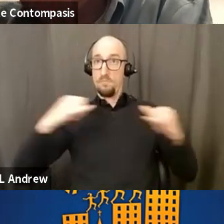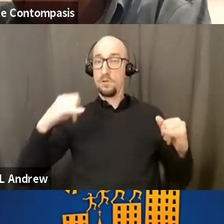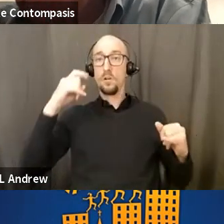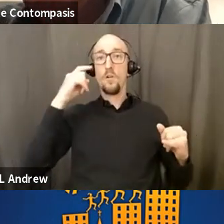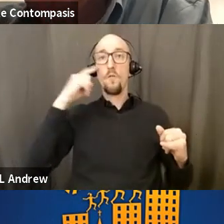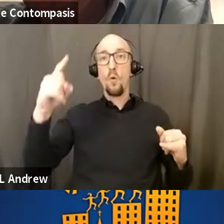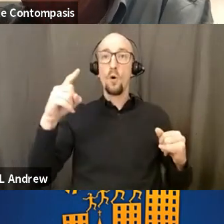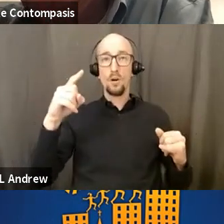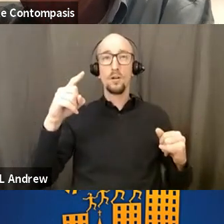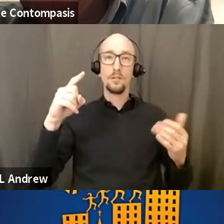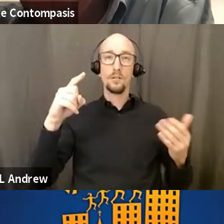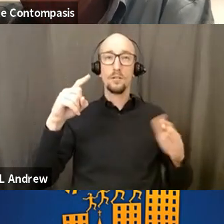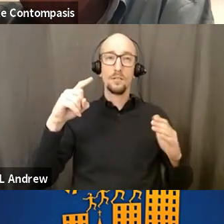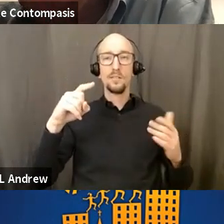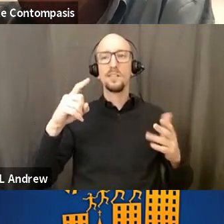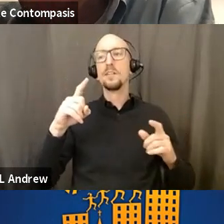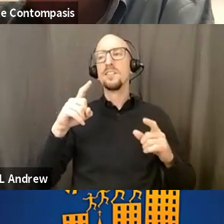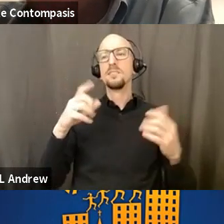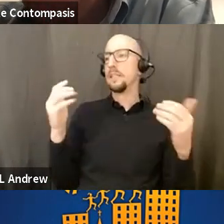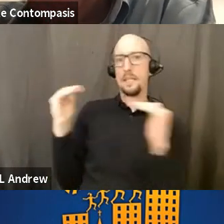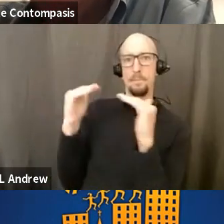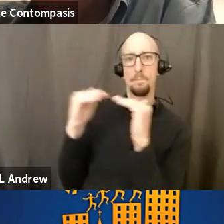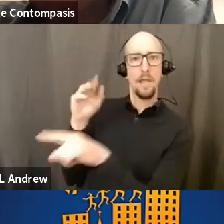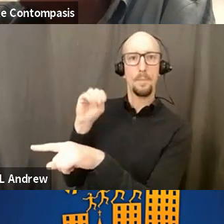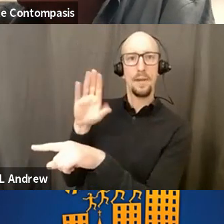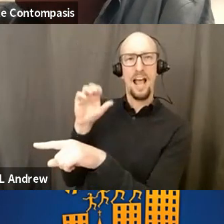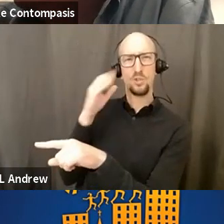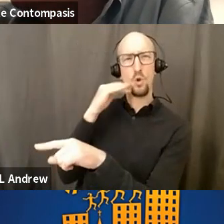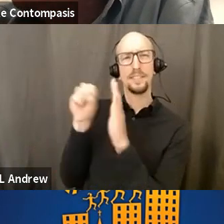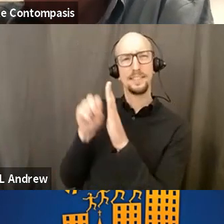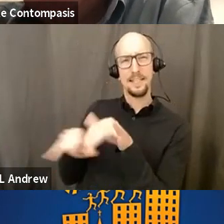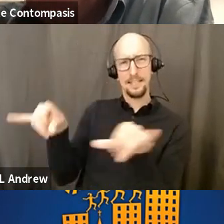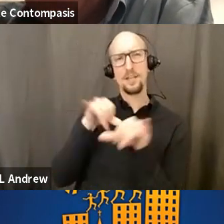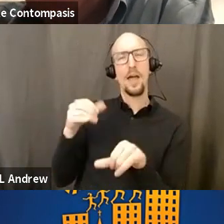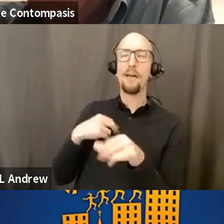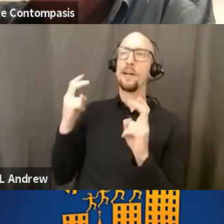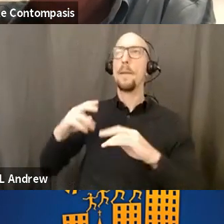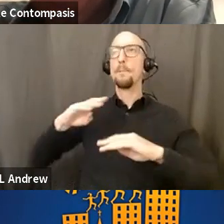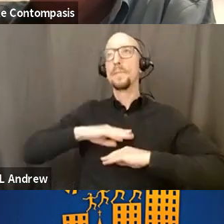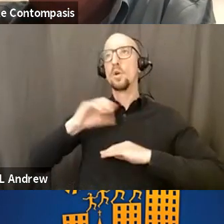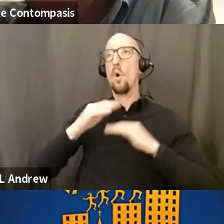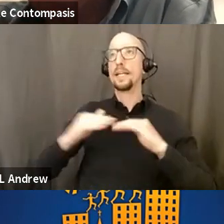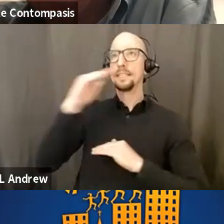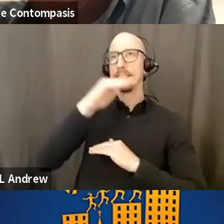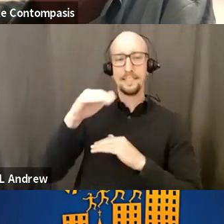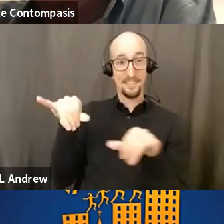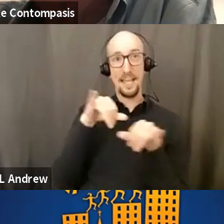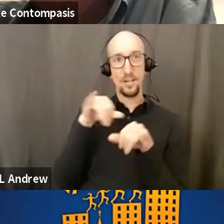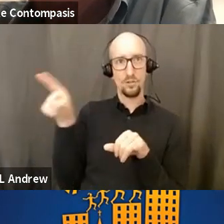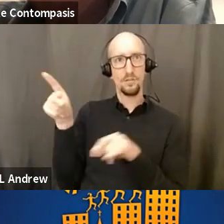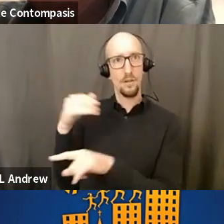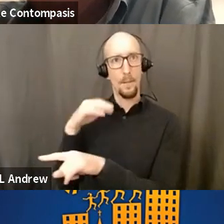state standards. These students are the same ones who just about a week and a half ago were taking